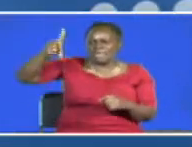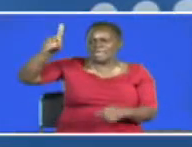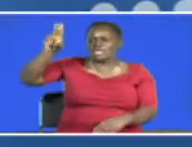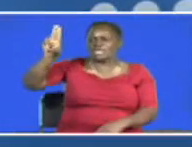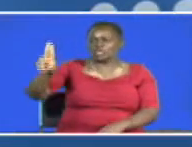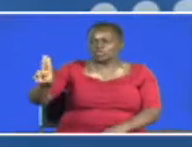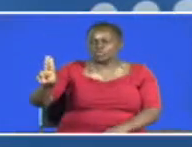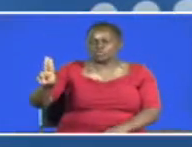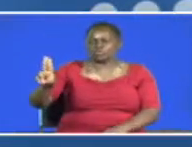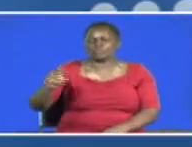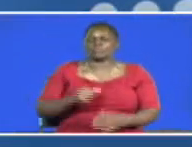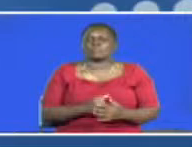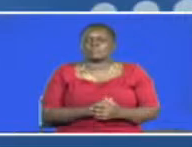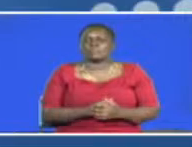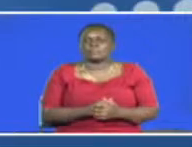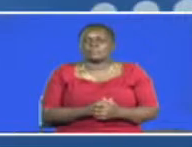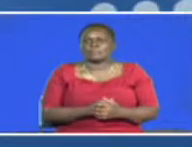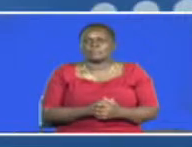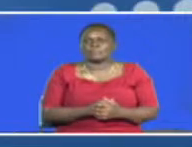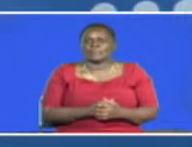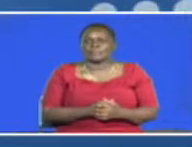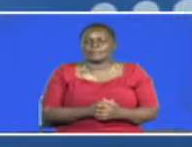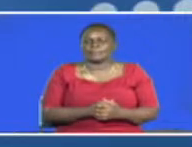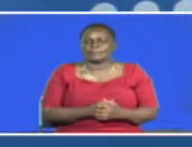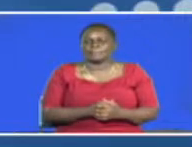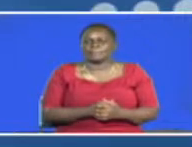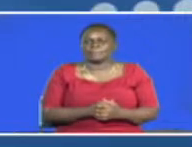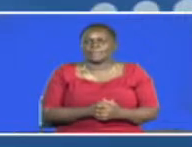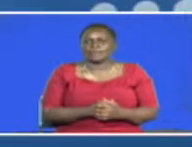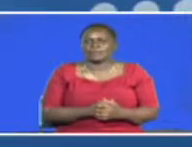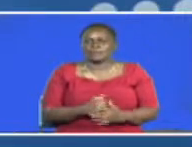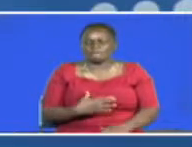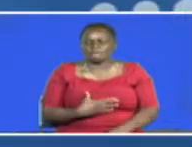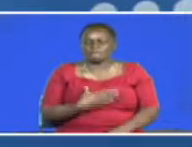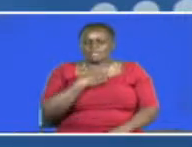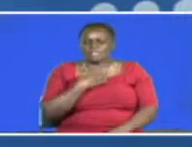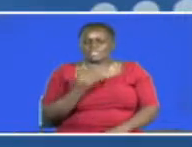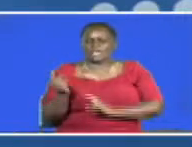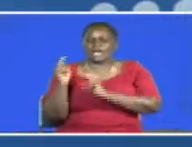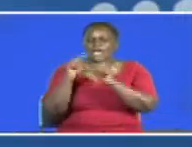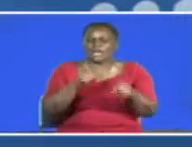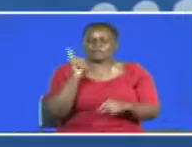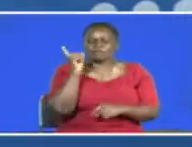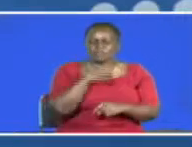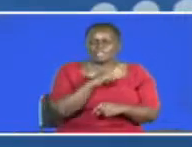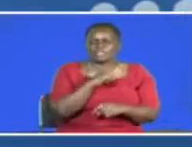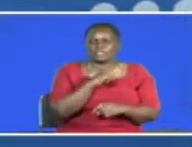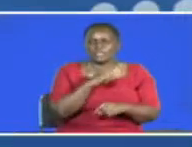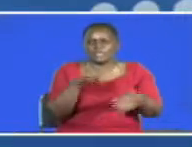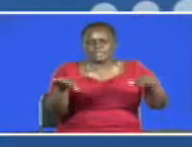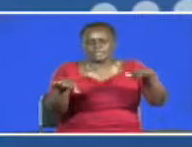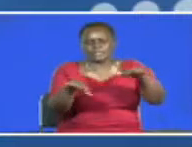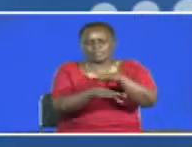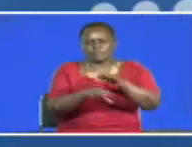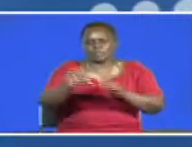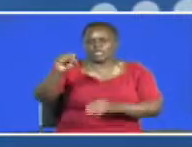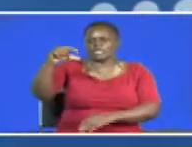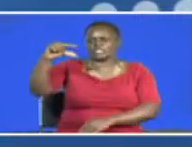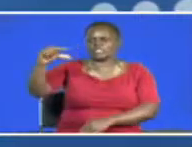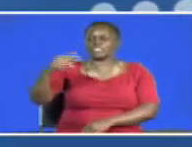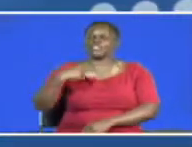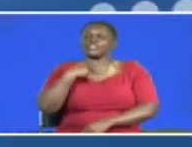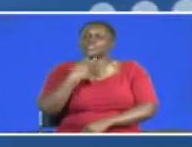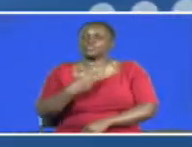Pharmacists and Dentists Union, KMPDU. In studio, as earlier hinted, I'm joined by the Deputy SG at the